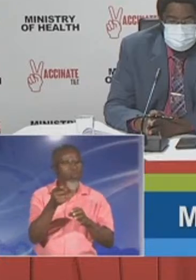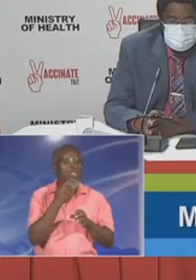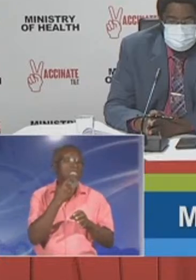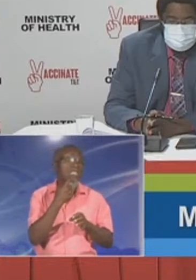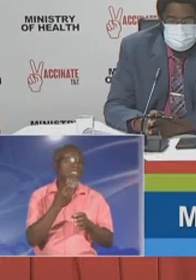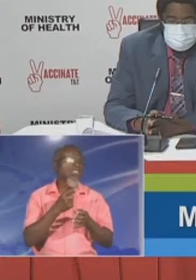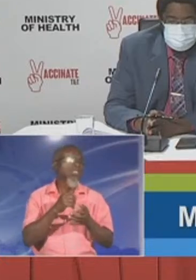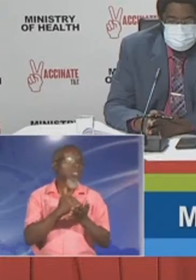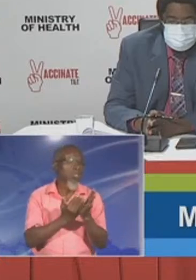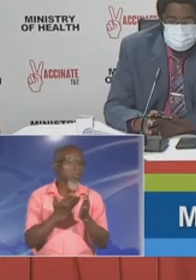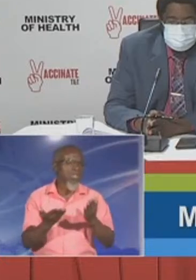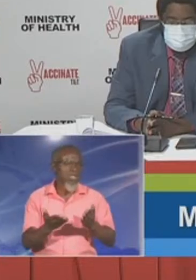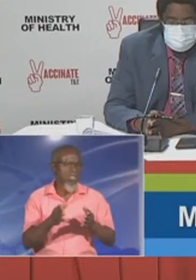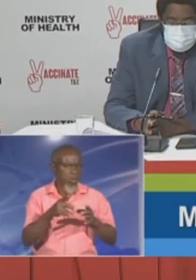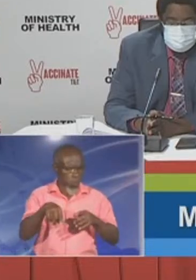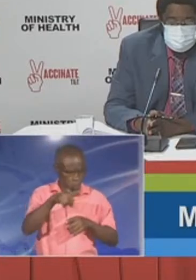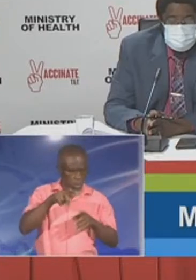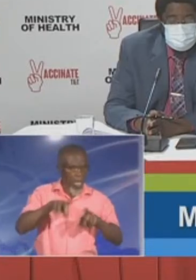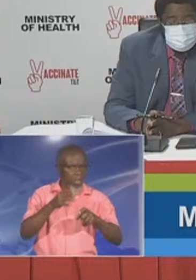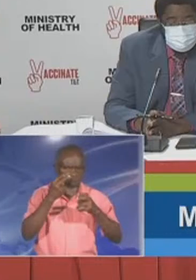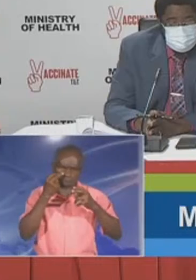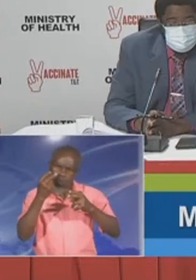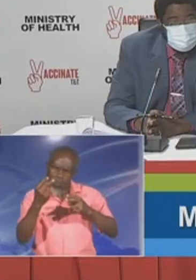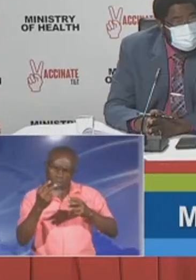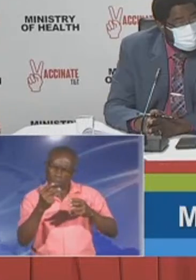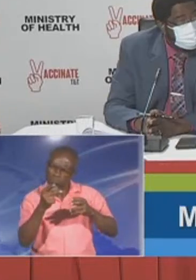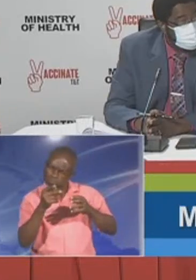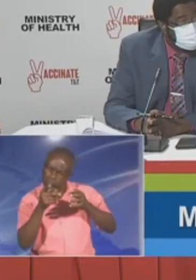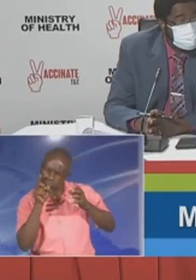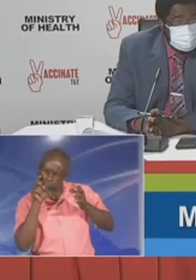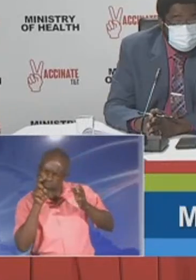in their loved ones? Thank you.